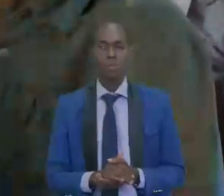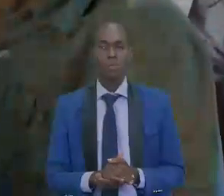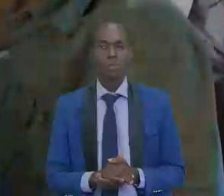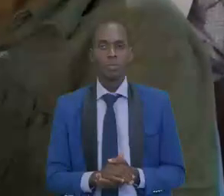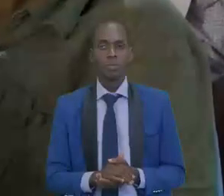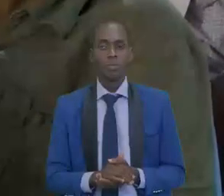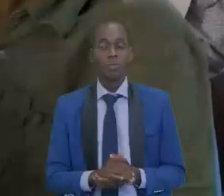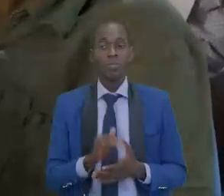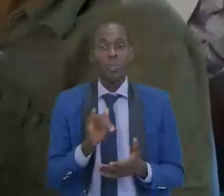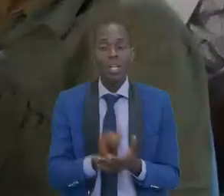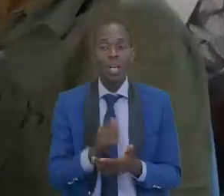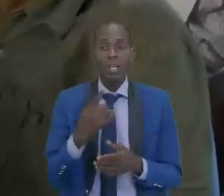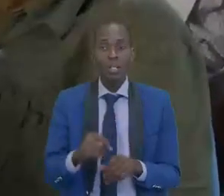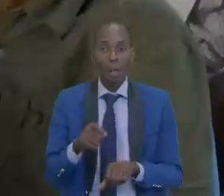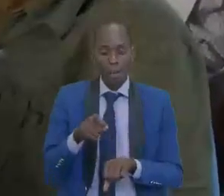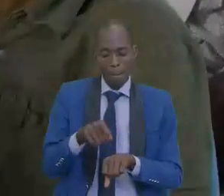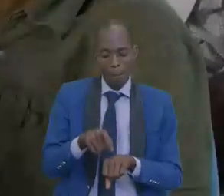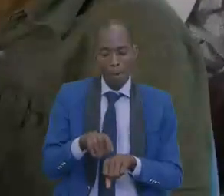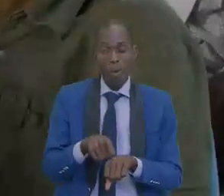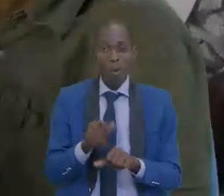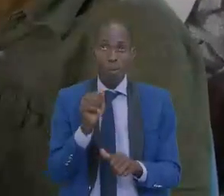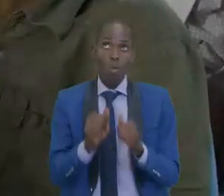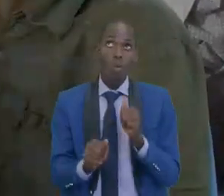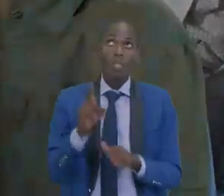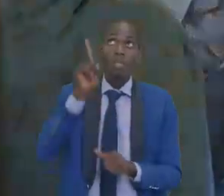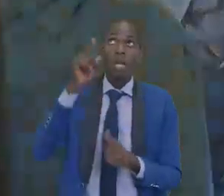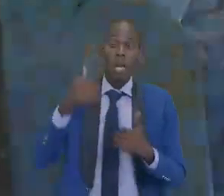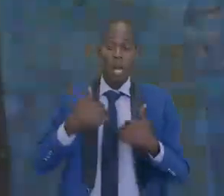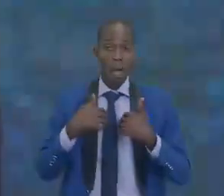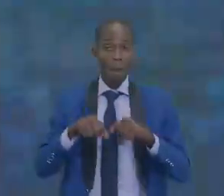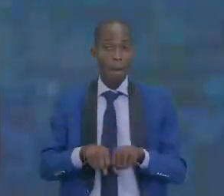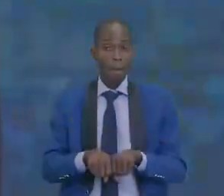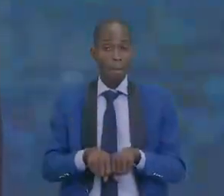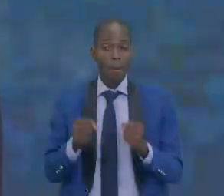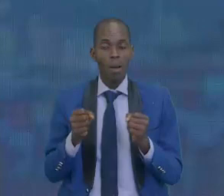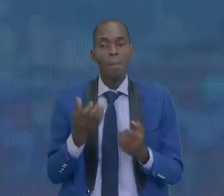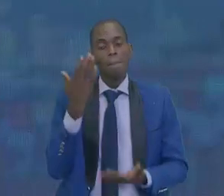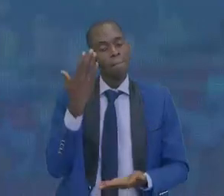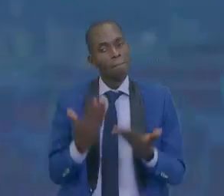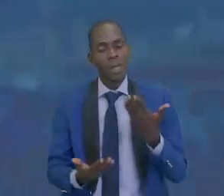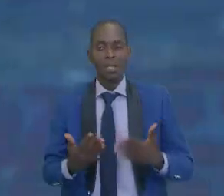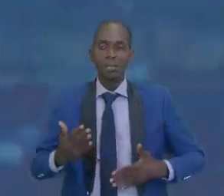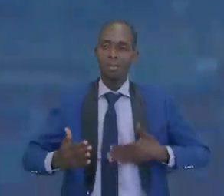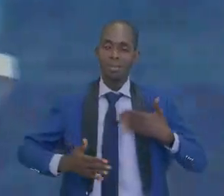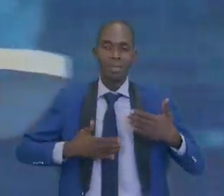That the bones which thou hast broken may rejoice.